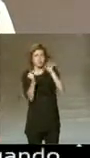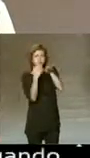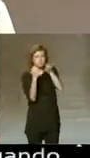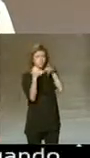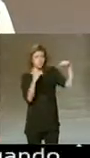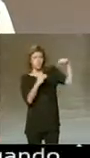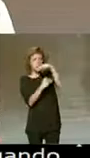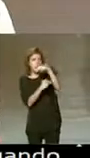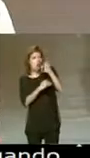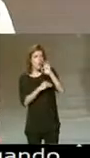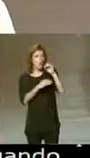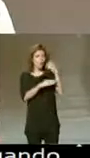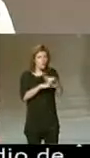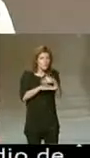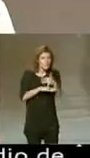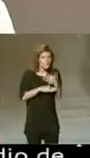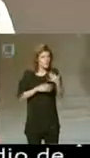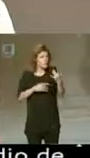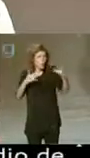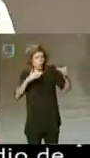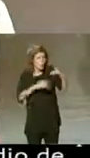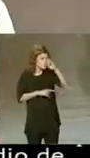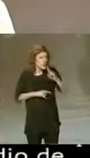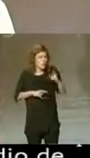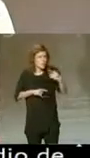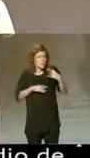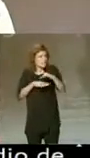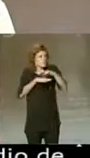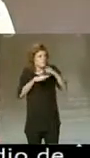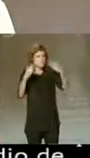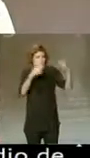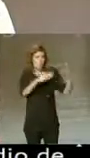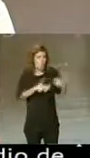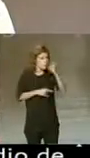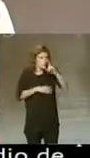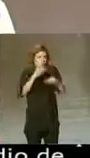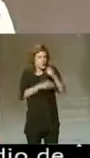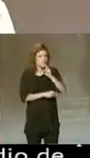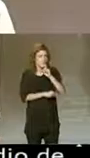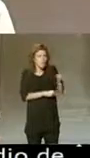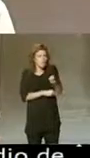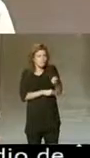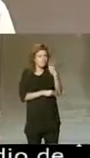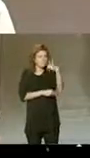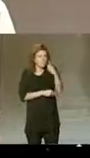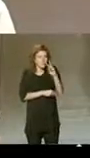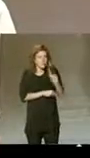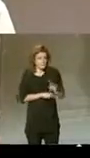a street, when are they in the middle of the street. We don't know what to do about it.